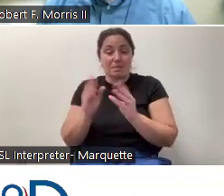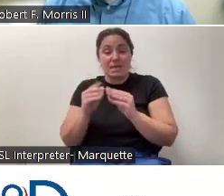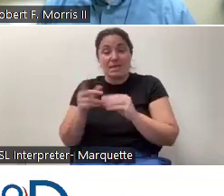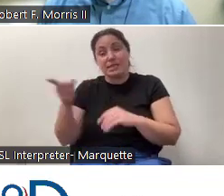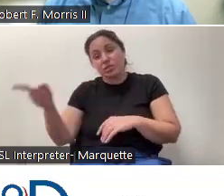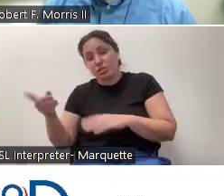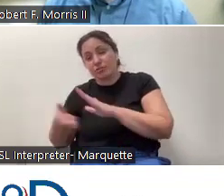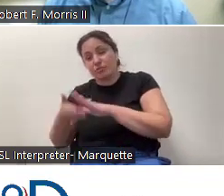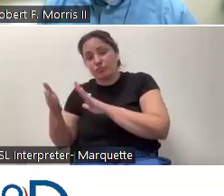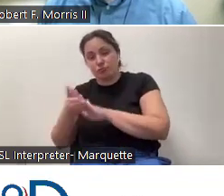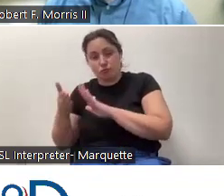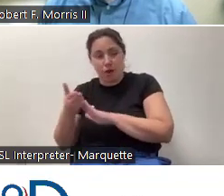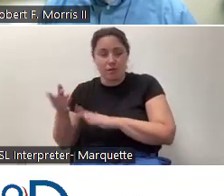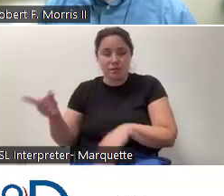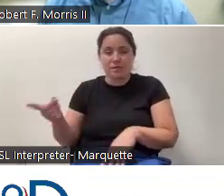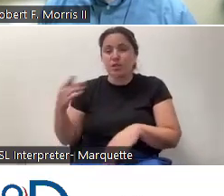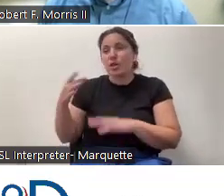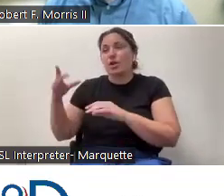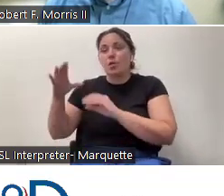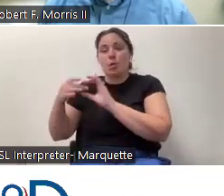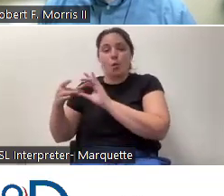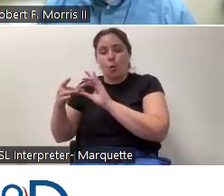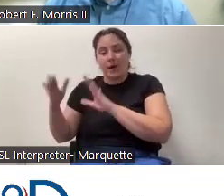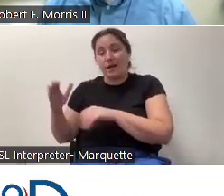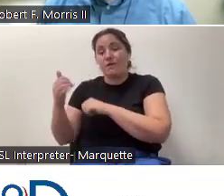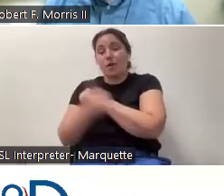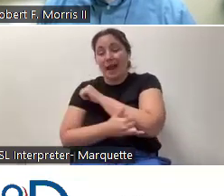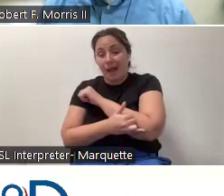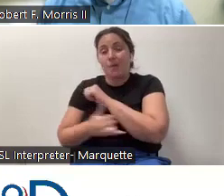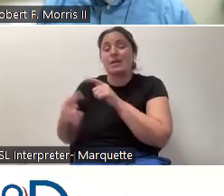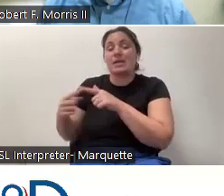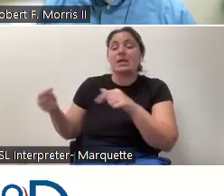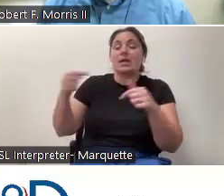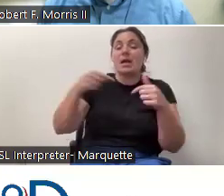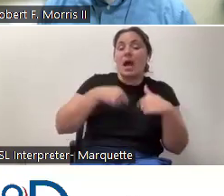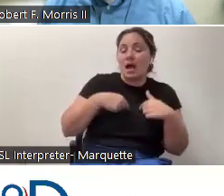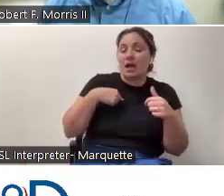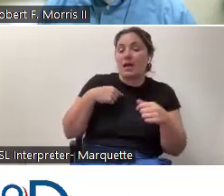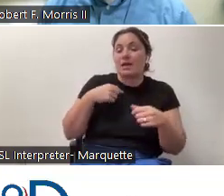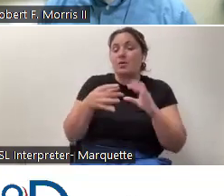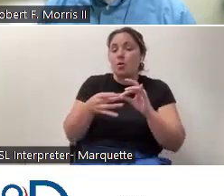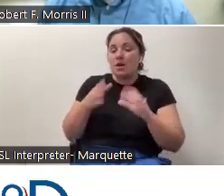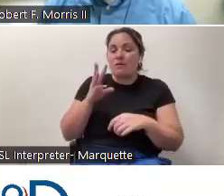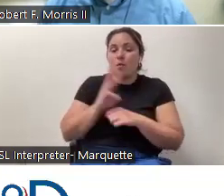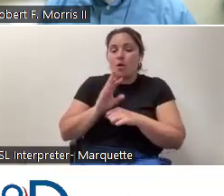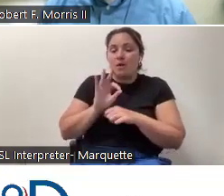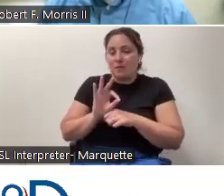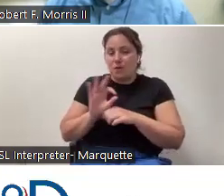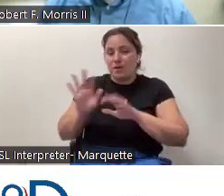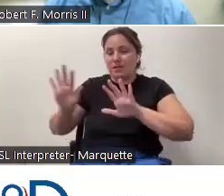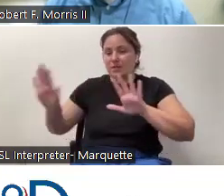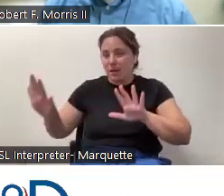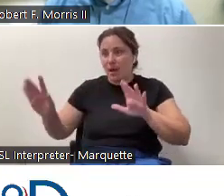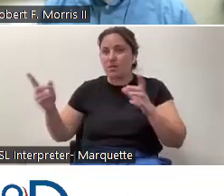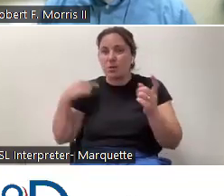she is the coordinator for the county, and then I'm the coordinator for the workforce. So just to make sure we're all on the same